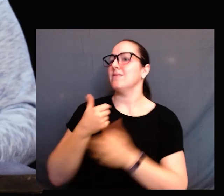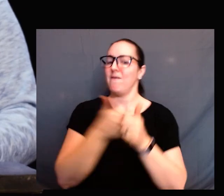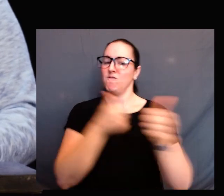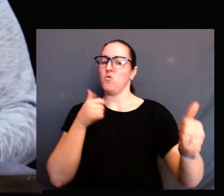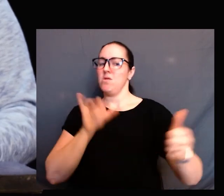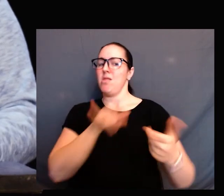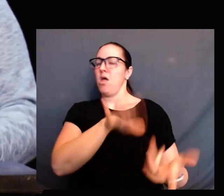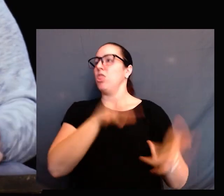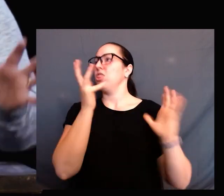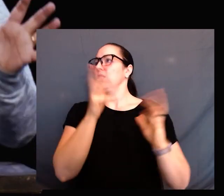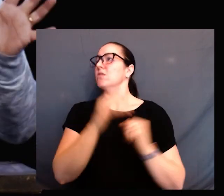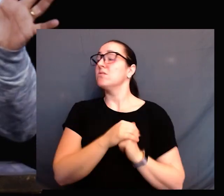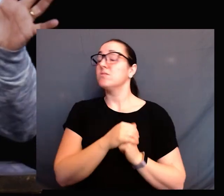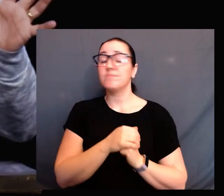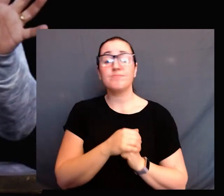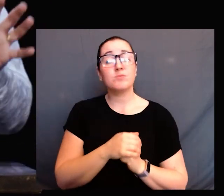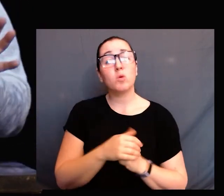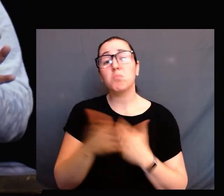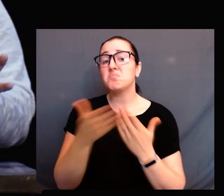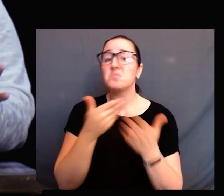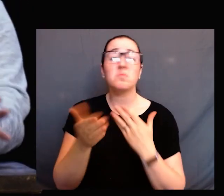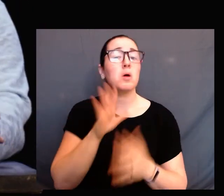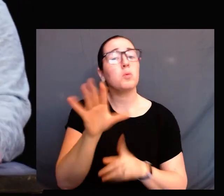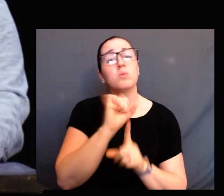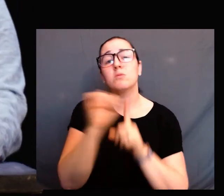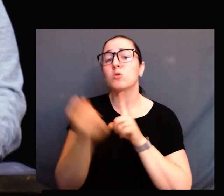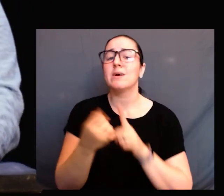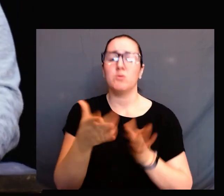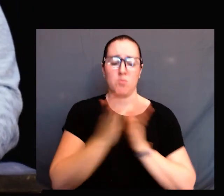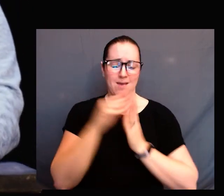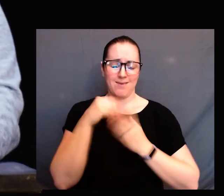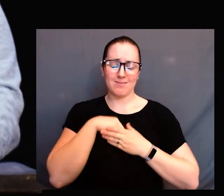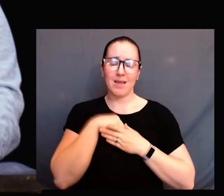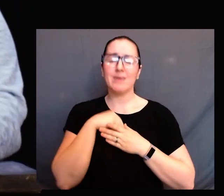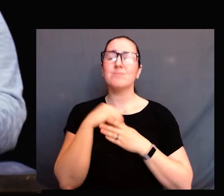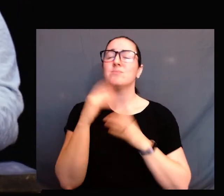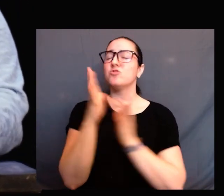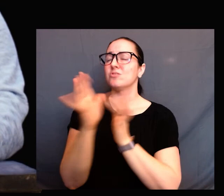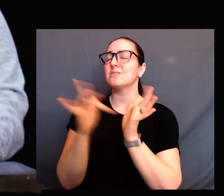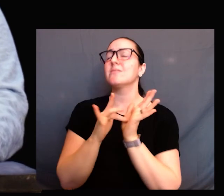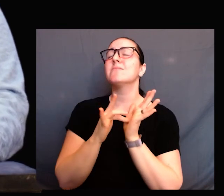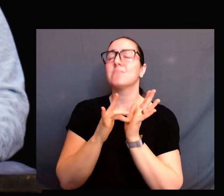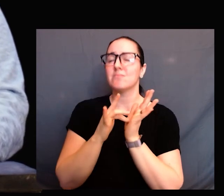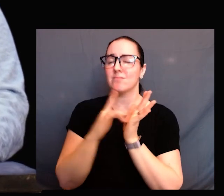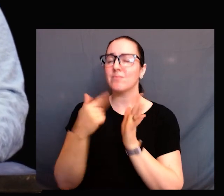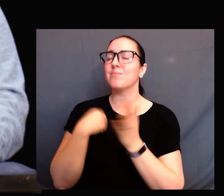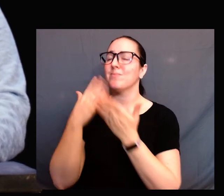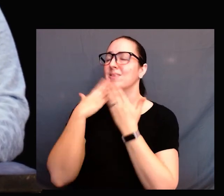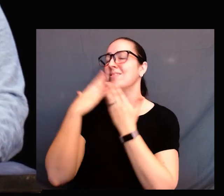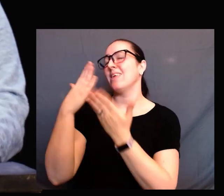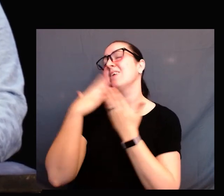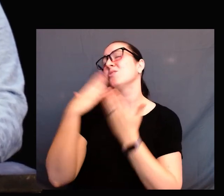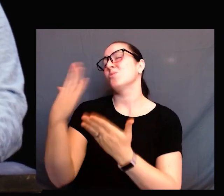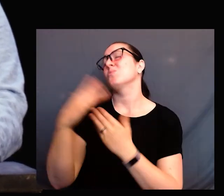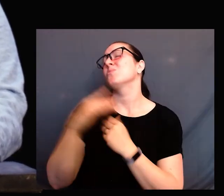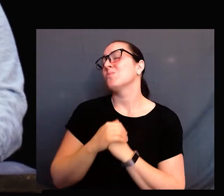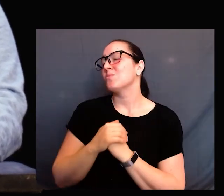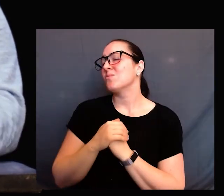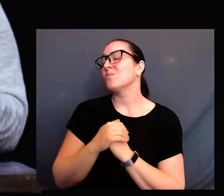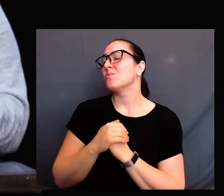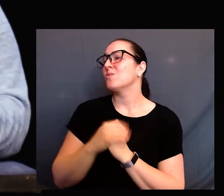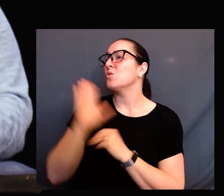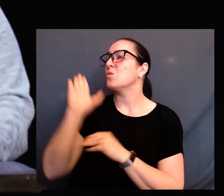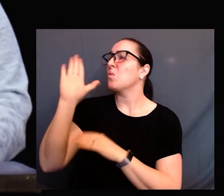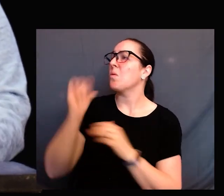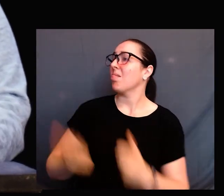crashes. So would you, wherever you're at, just pray this in your heart. Say, dear Jesus, I thank you